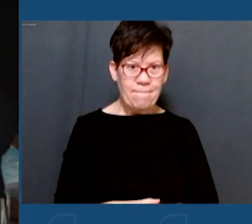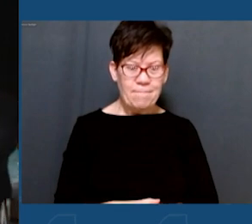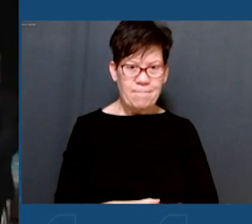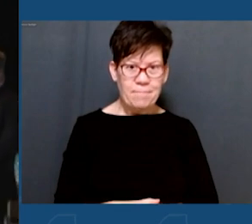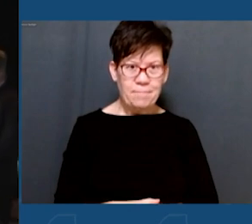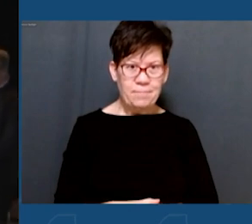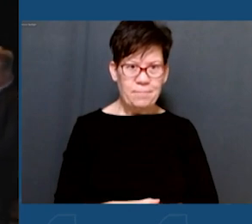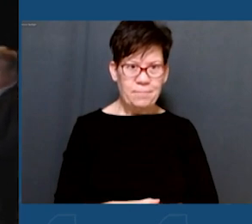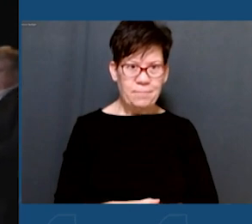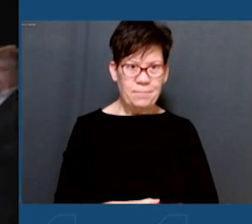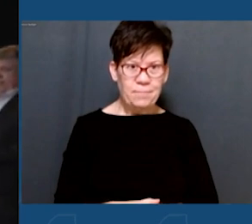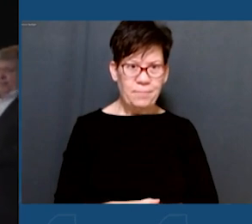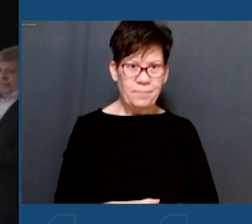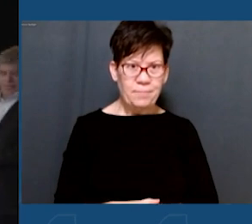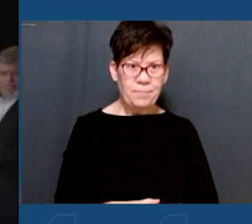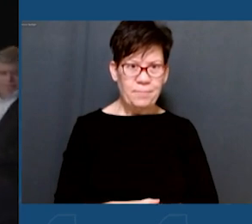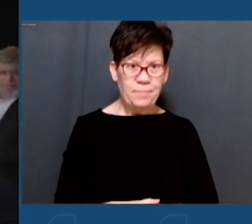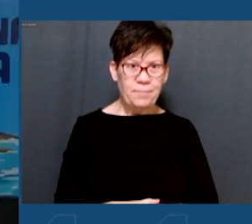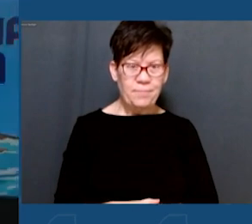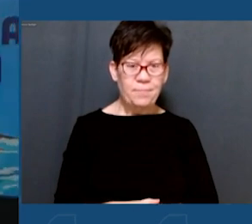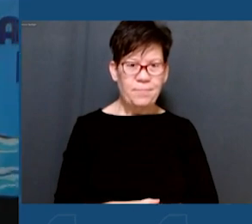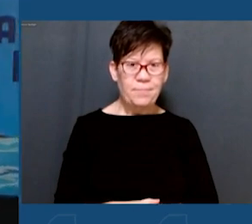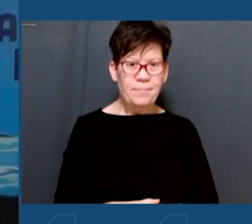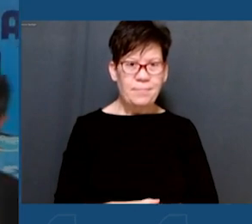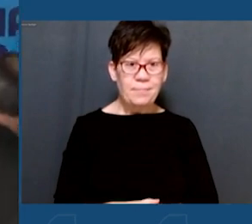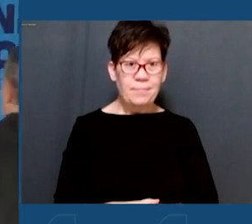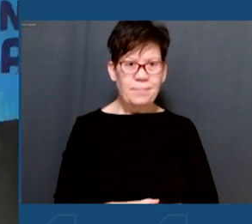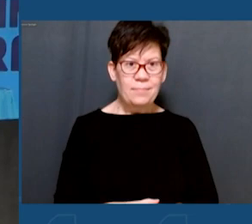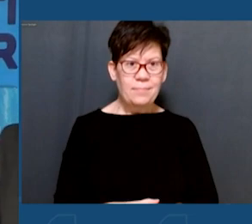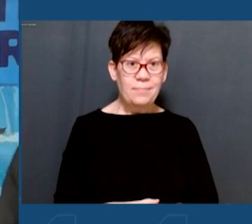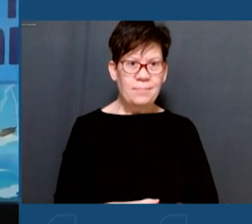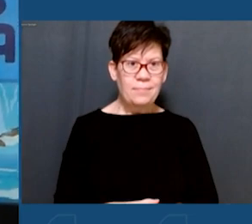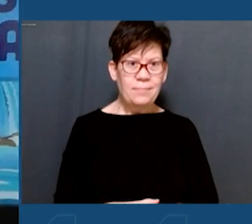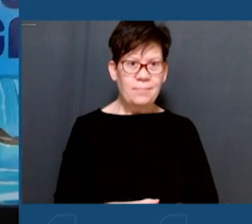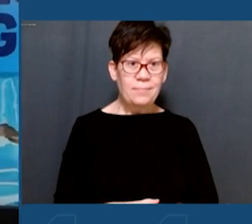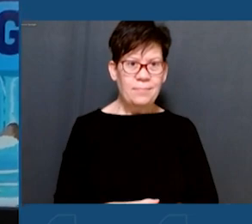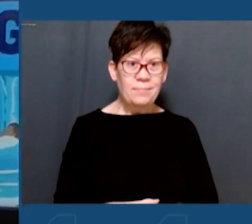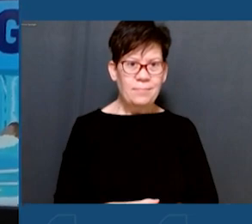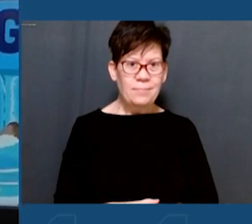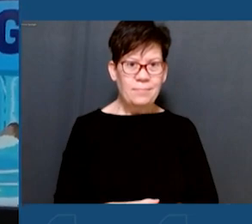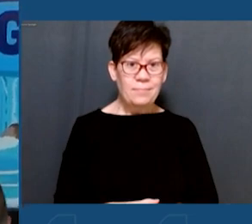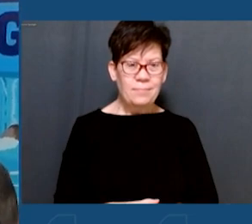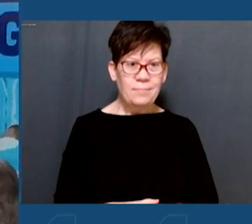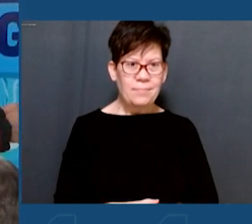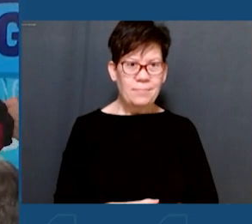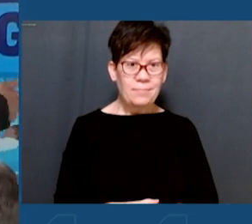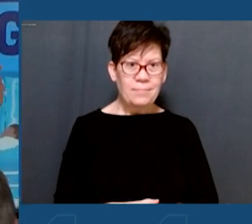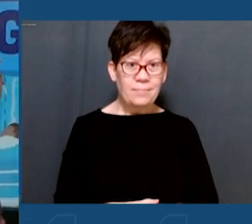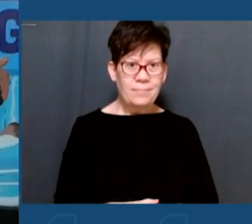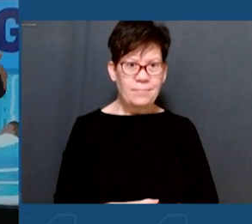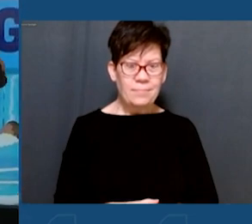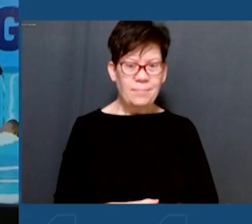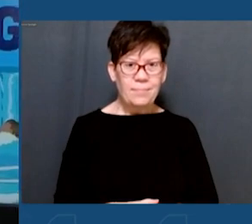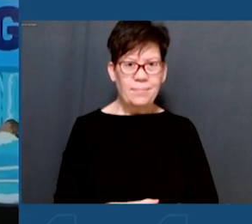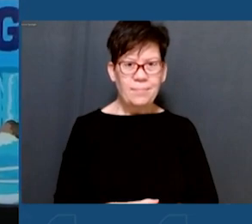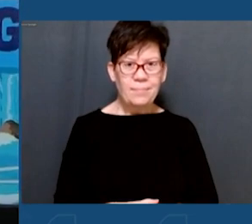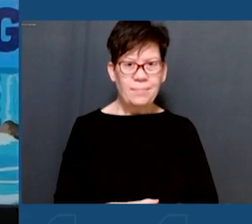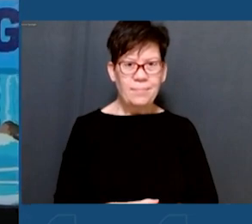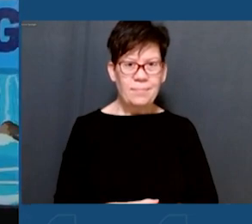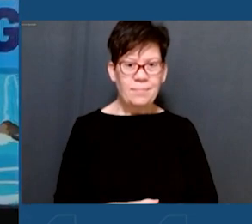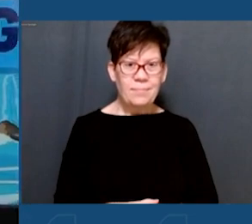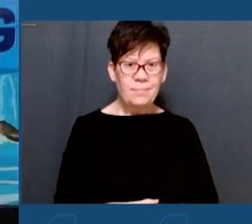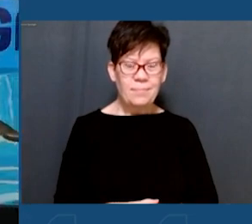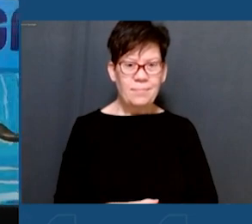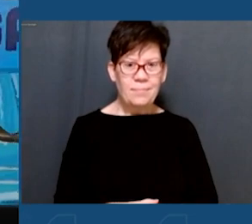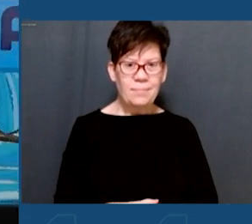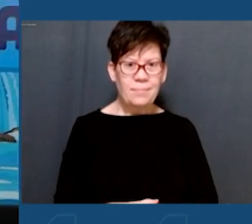There you go, right there. Okay, Governor in the middle there. Next to Gary, Mayor. This side, John. Okay, perfect.